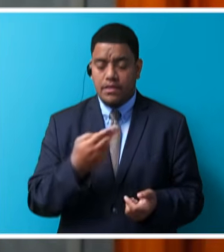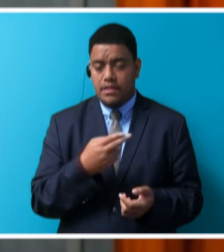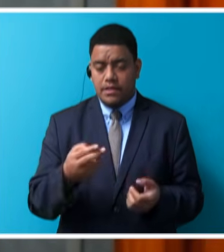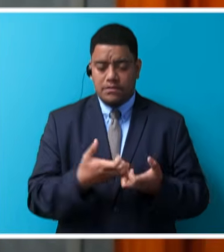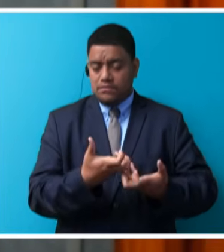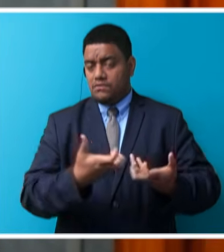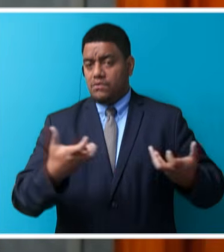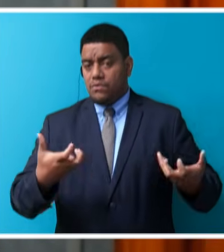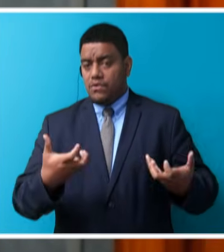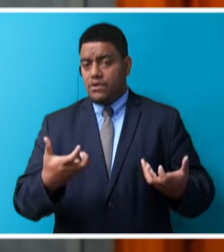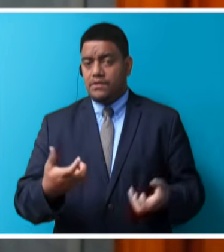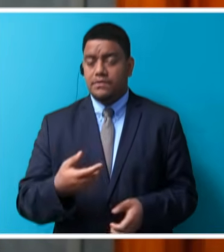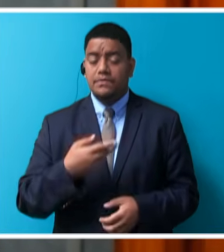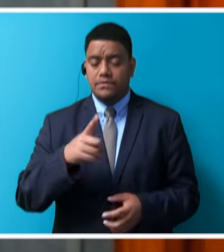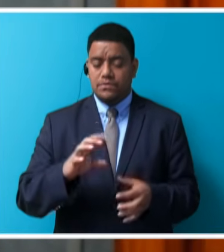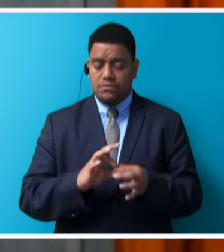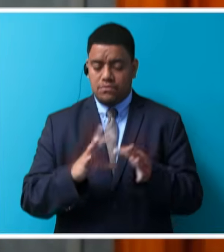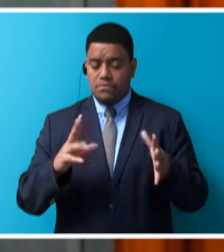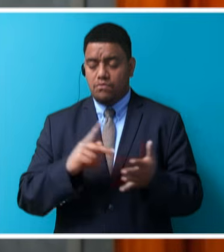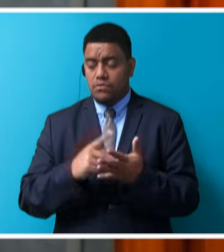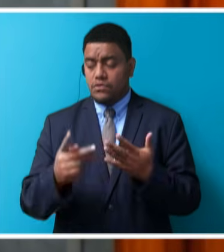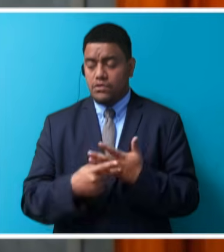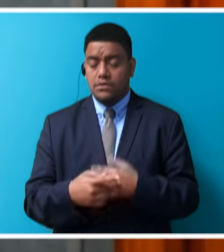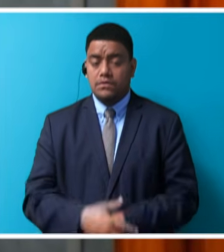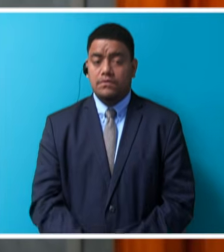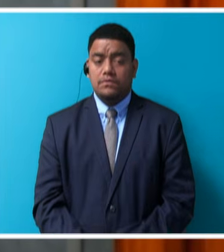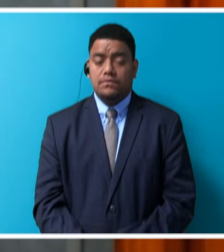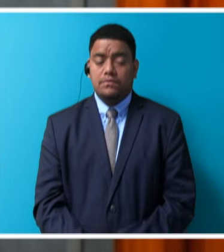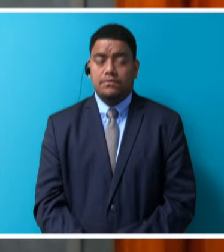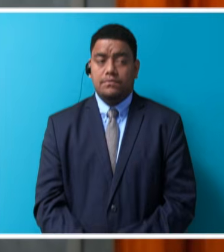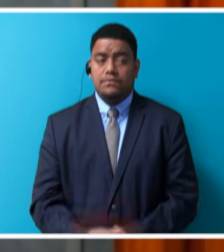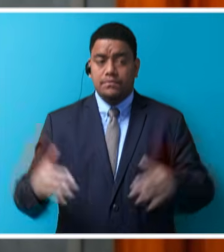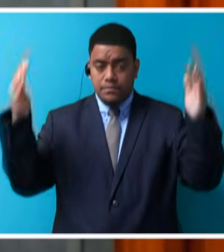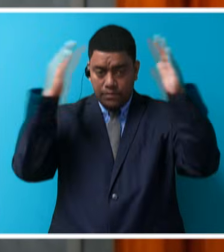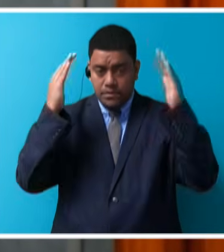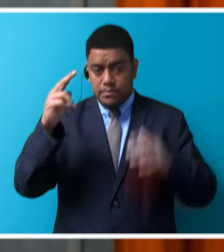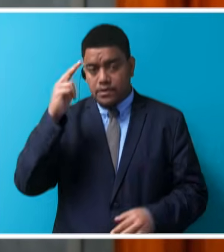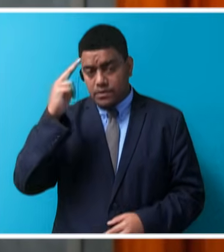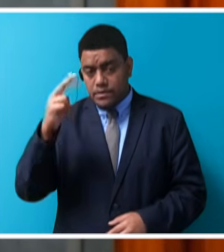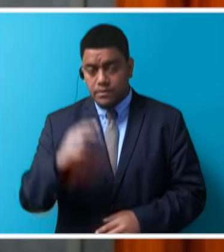separate and disconnected projects. Mr. Speaker, sir,